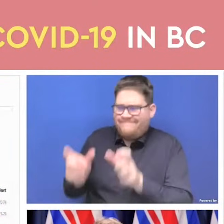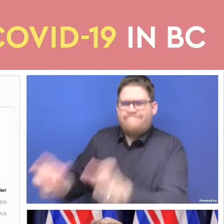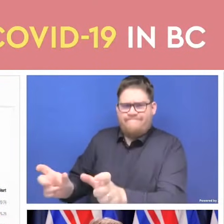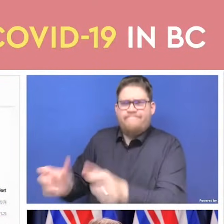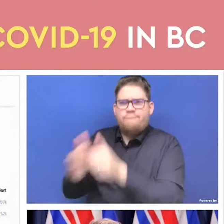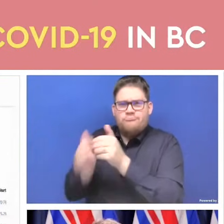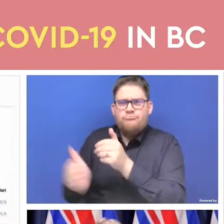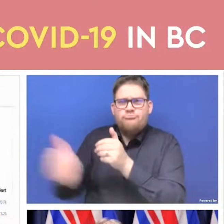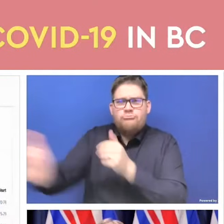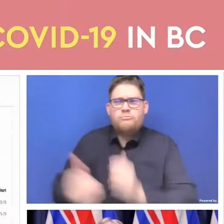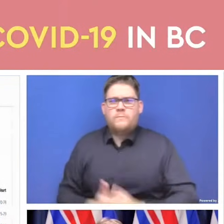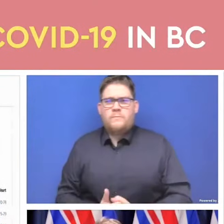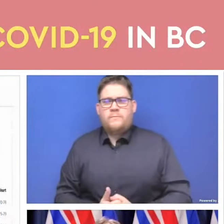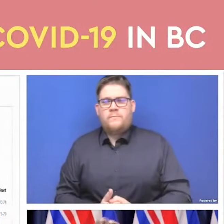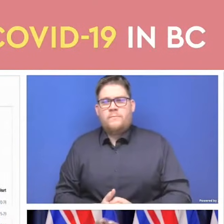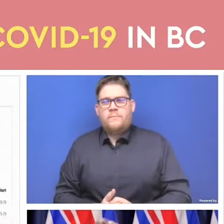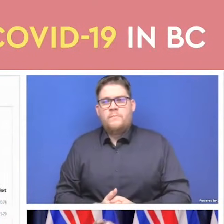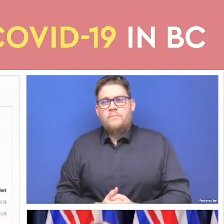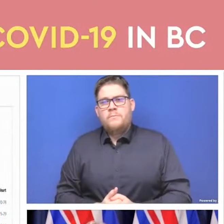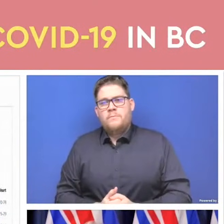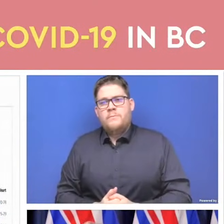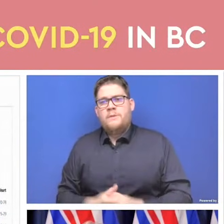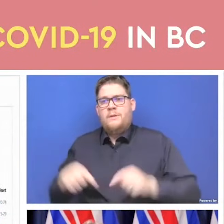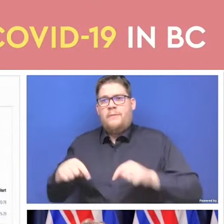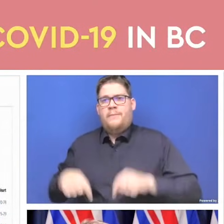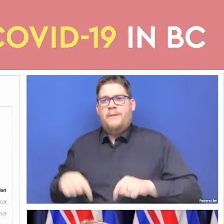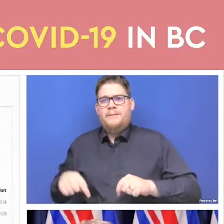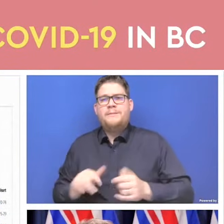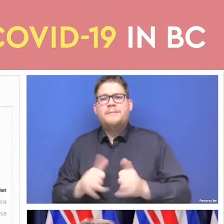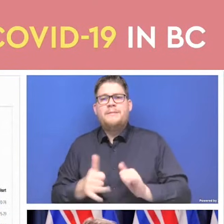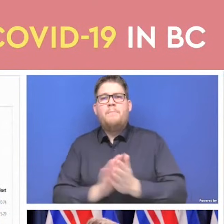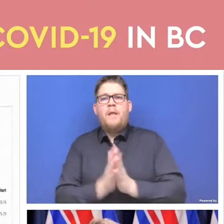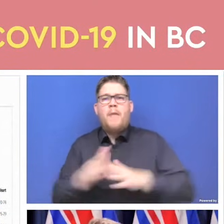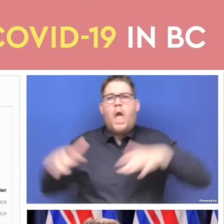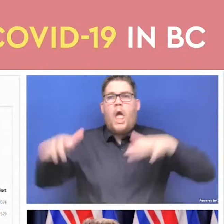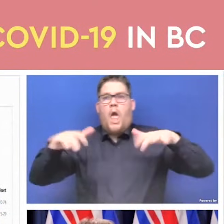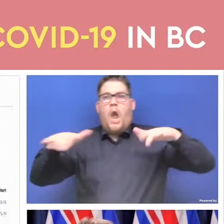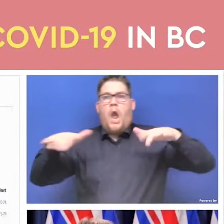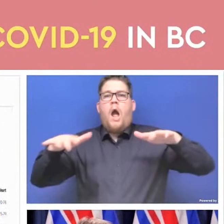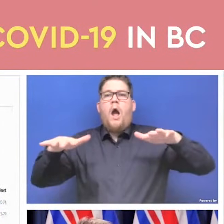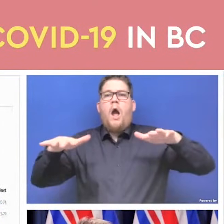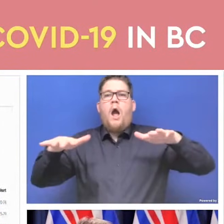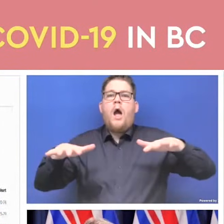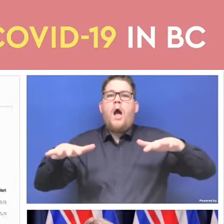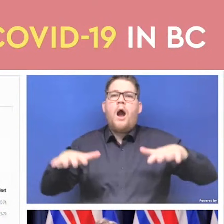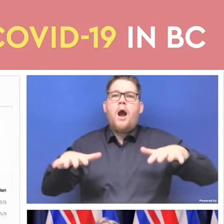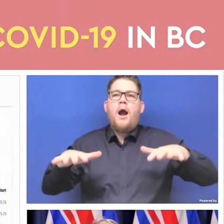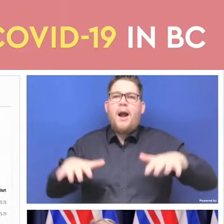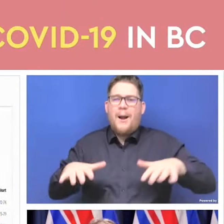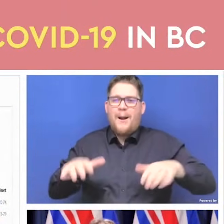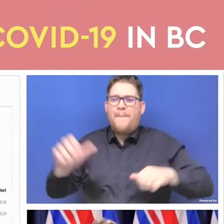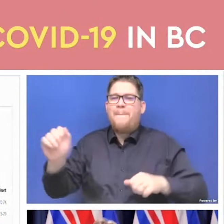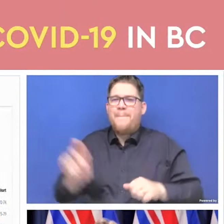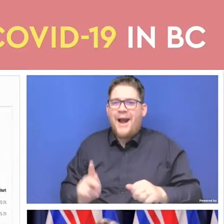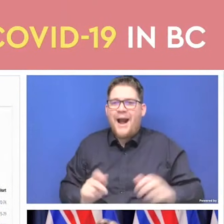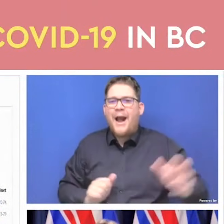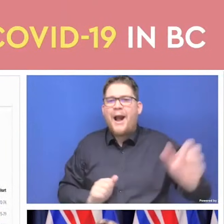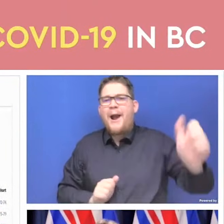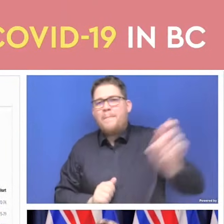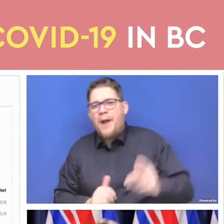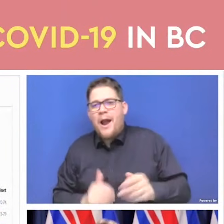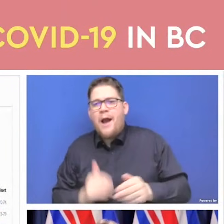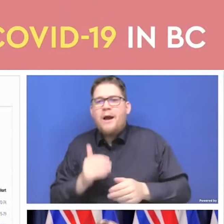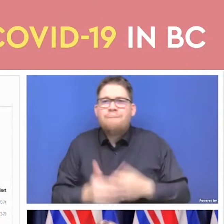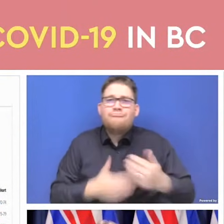state that we call endemic, and allow us to get back to our lives, our work, our pleasure activities